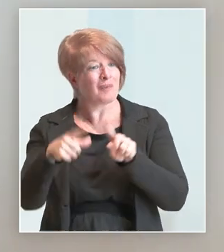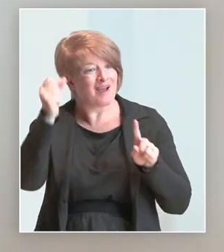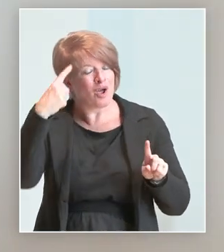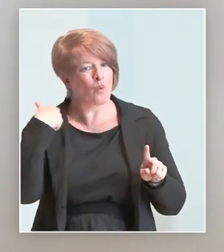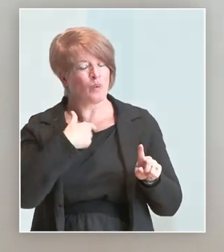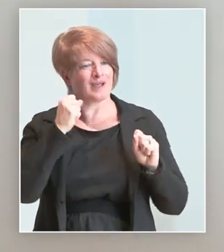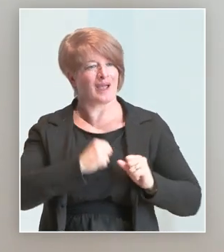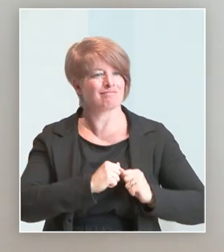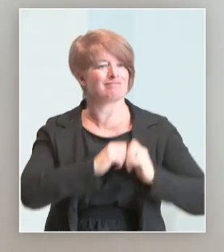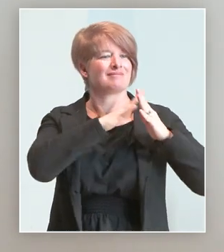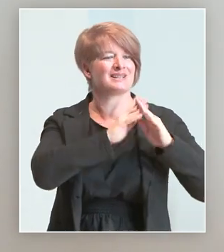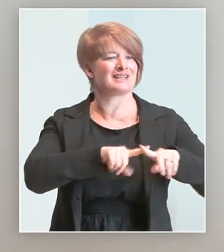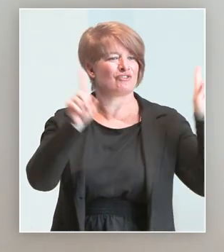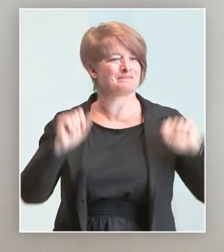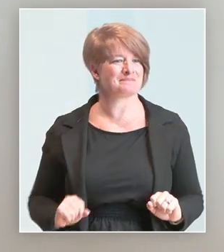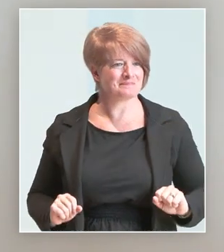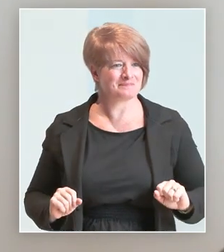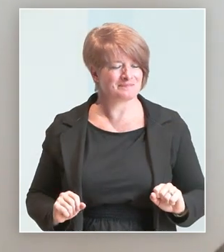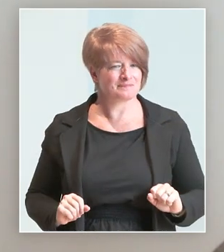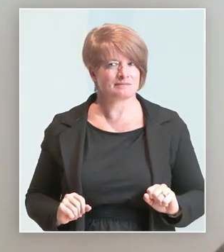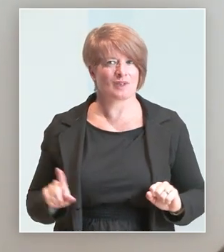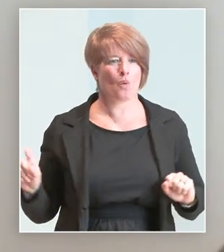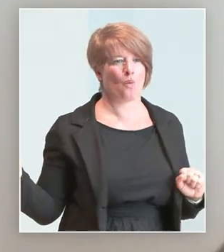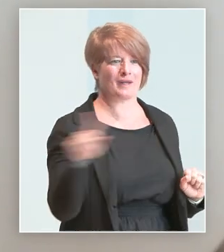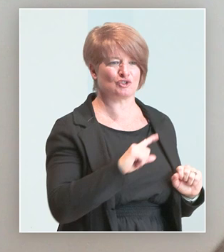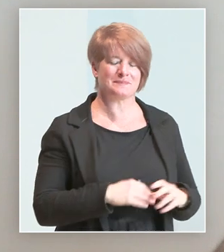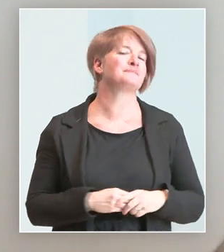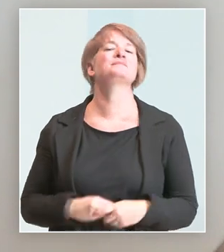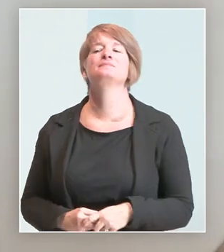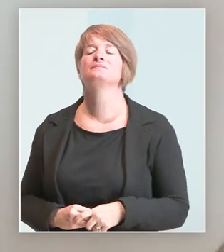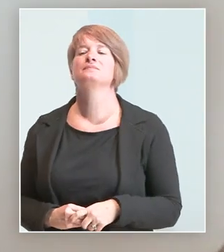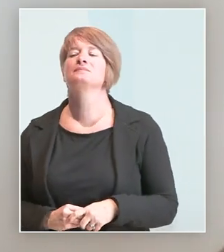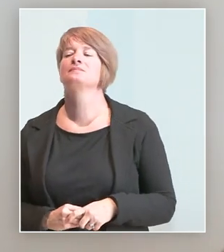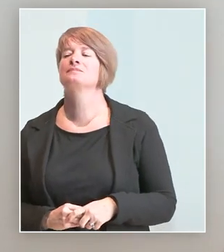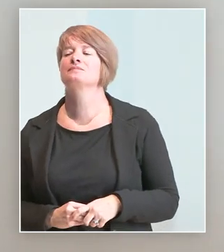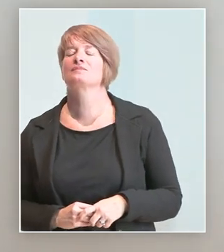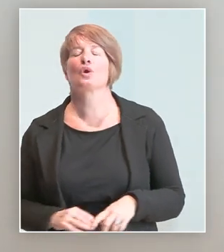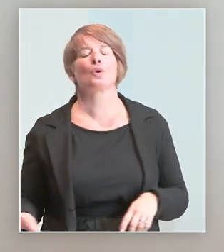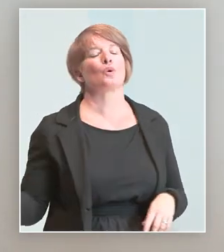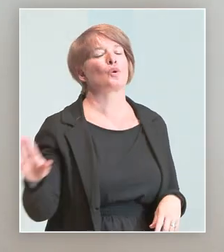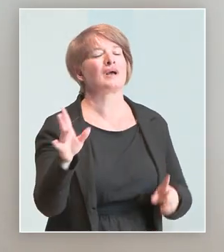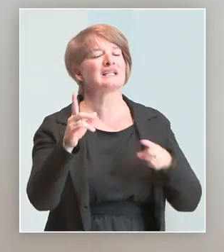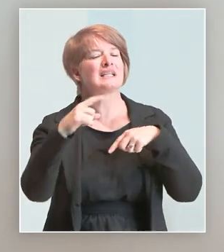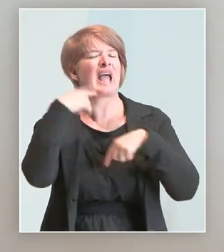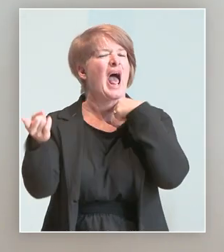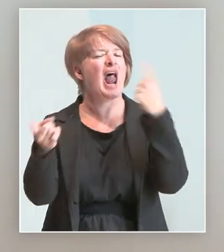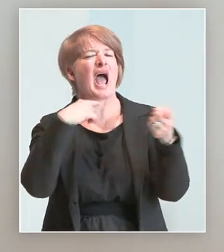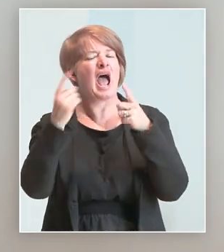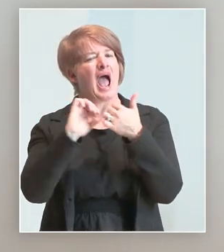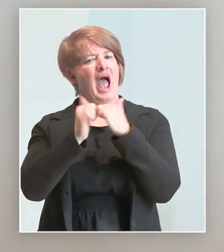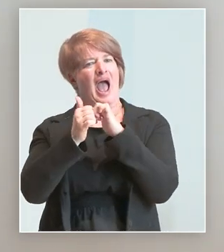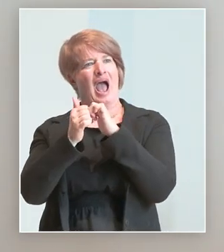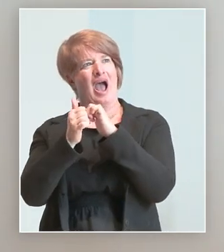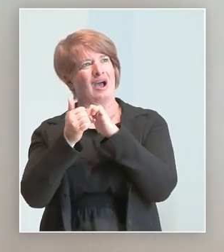to build a different configuration. Question. How can your telling dare to make the